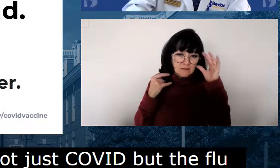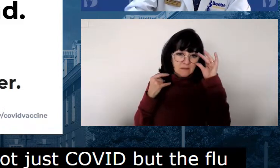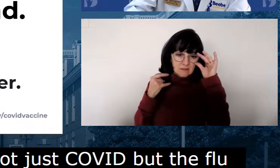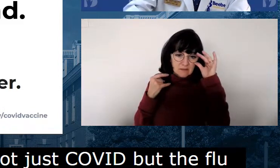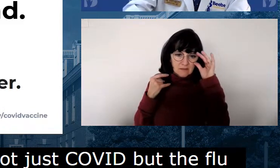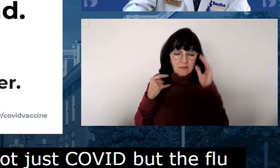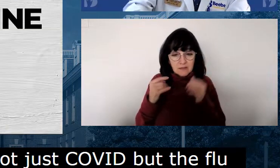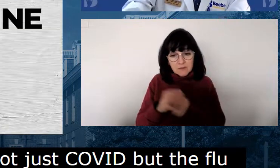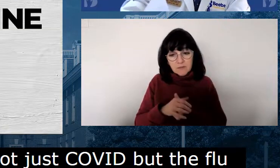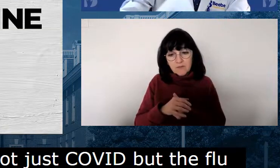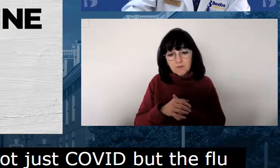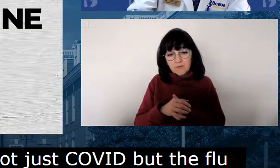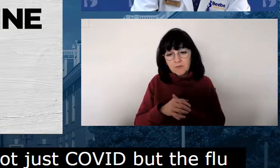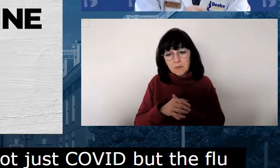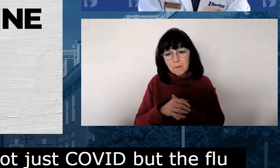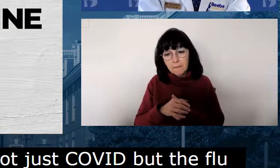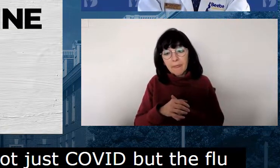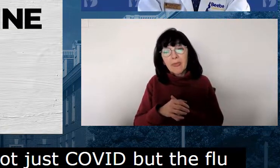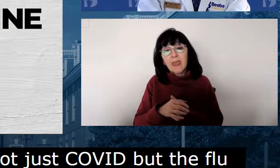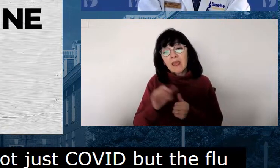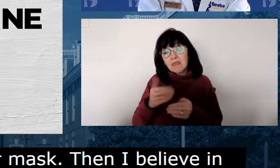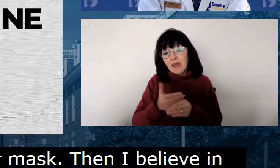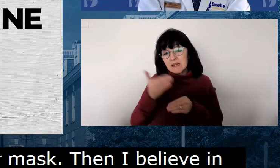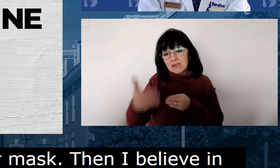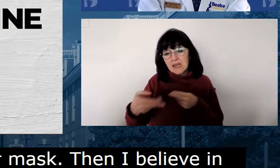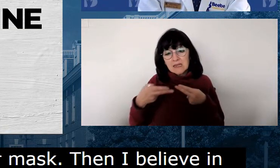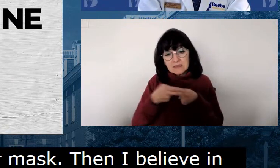next slide, I don't know if I do, but